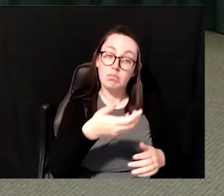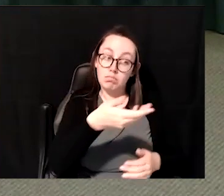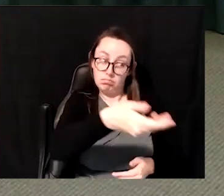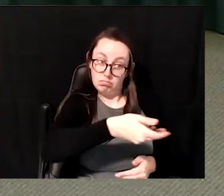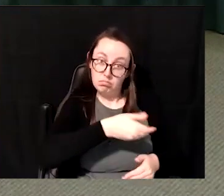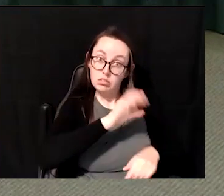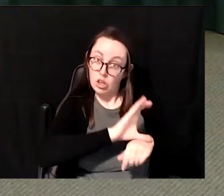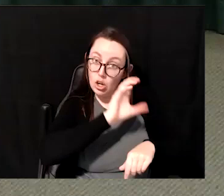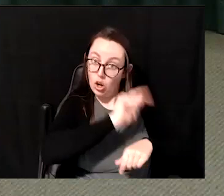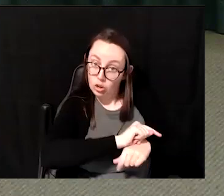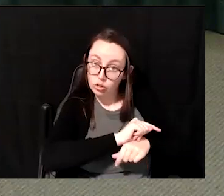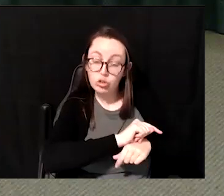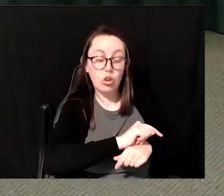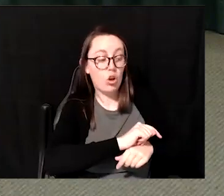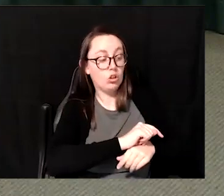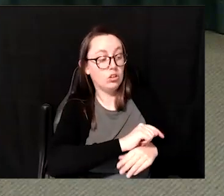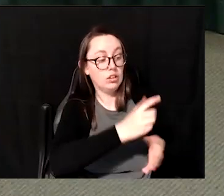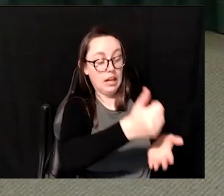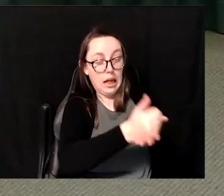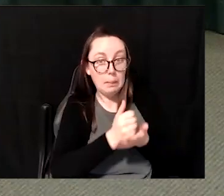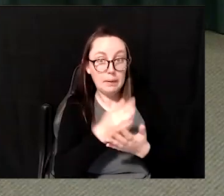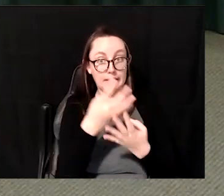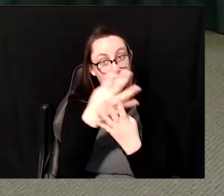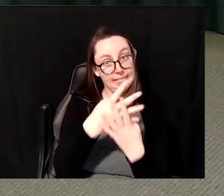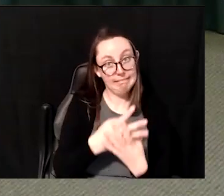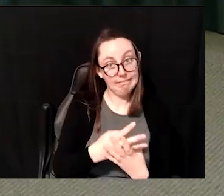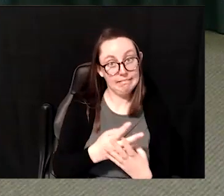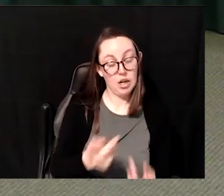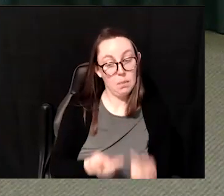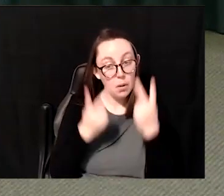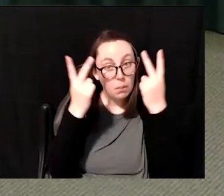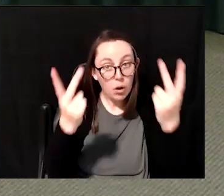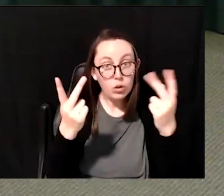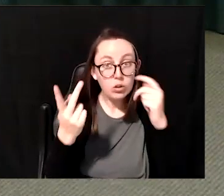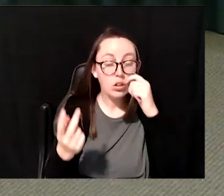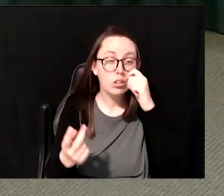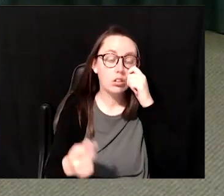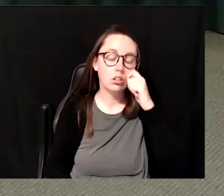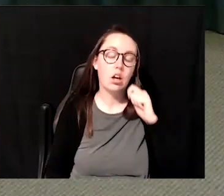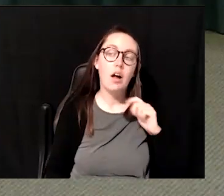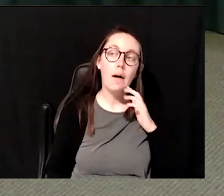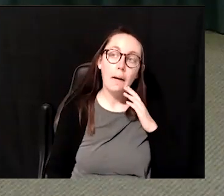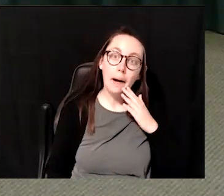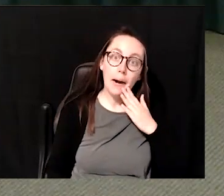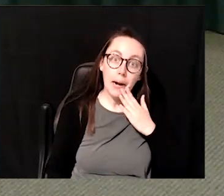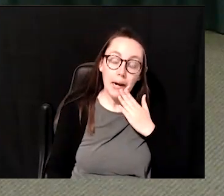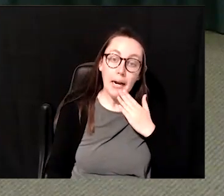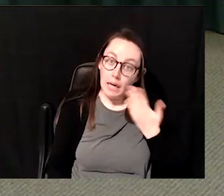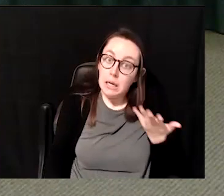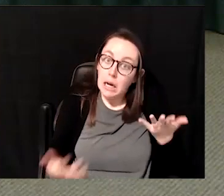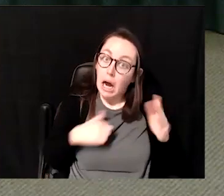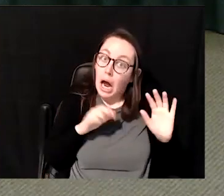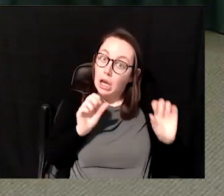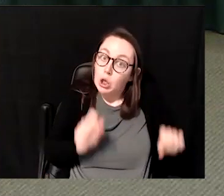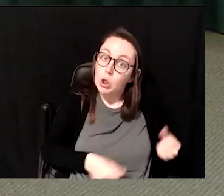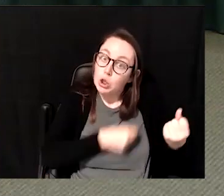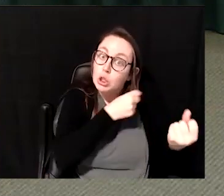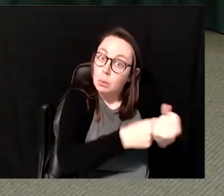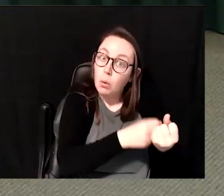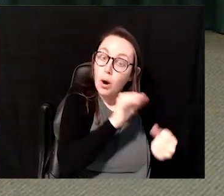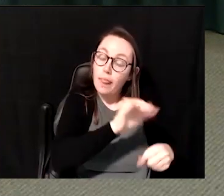proposals that you might get or that are right in front of you then I could go along with